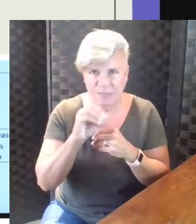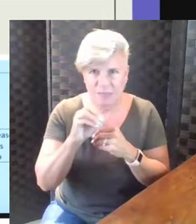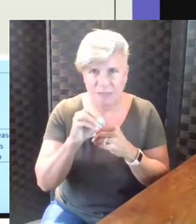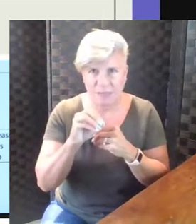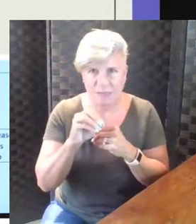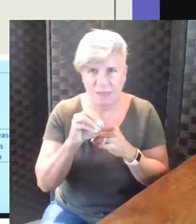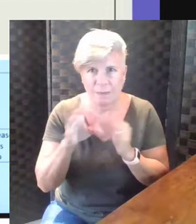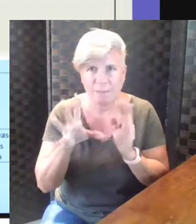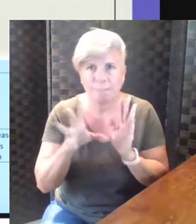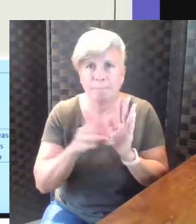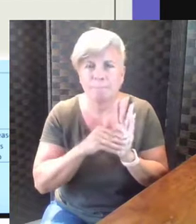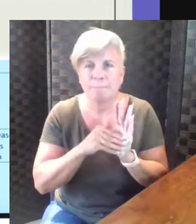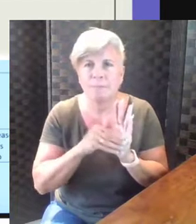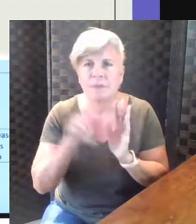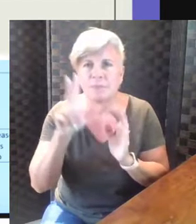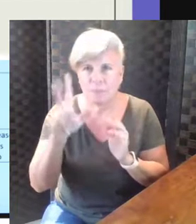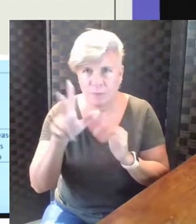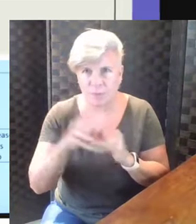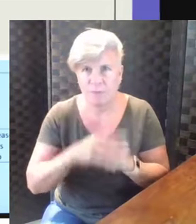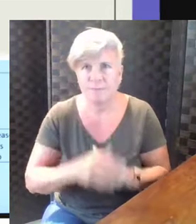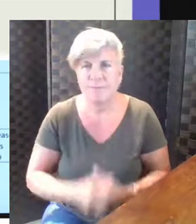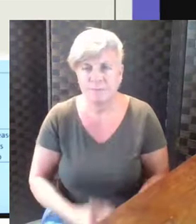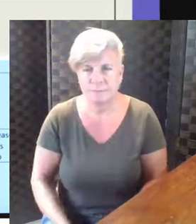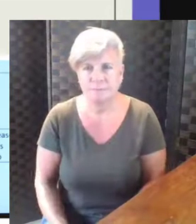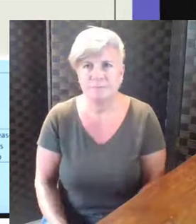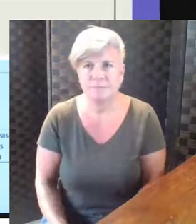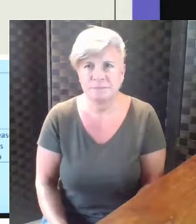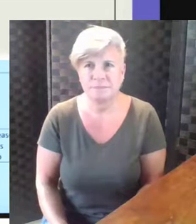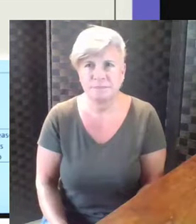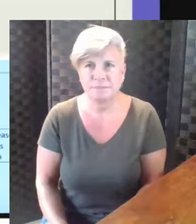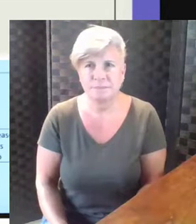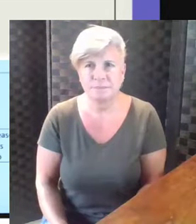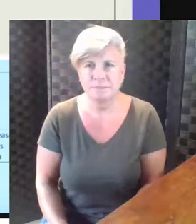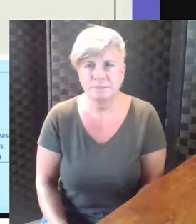50 plus 3.